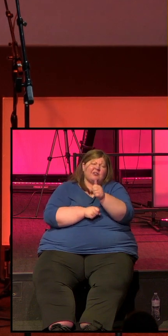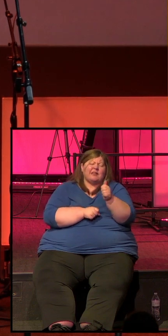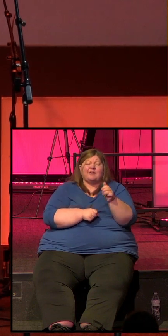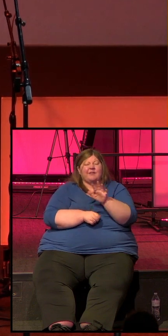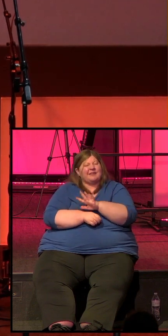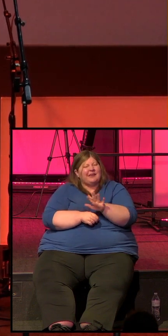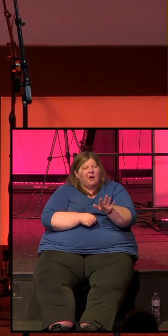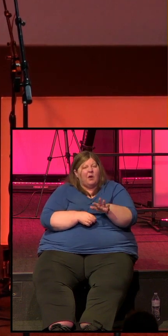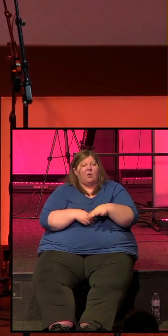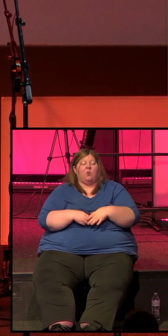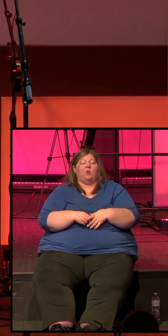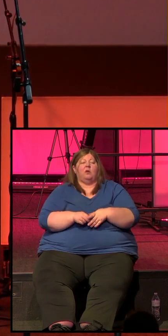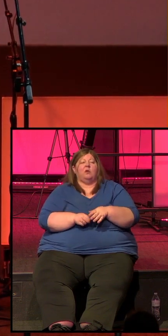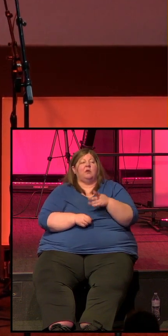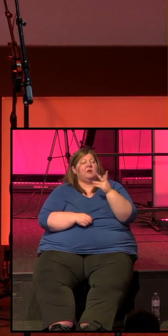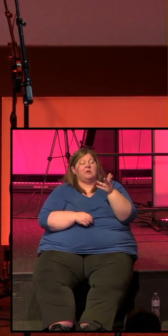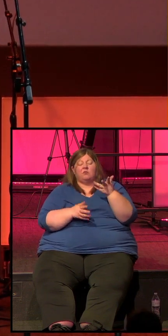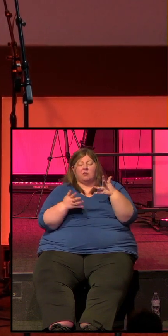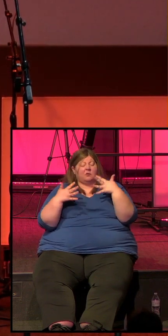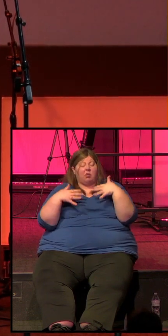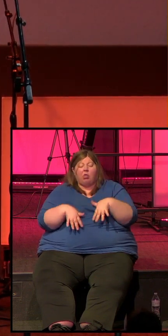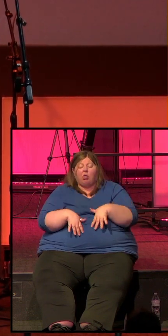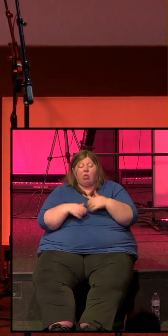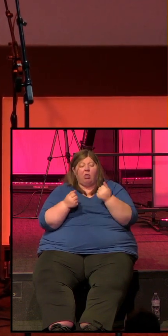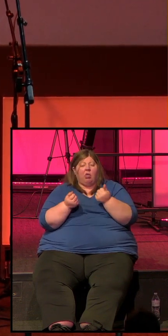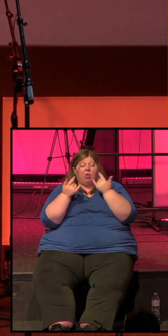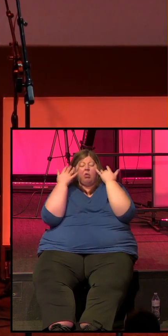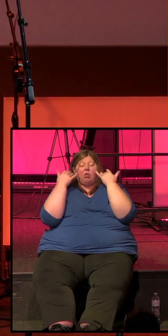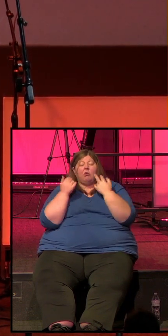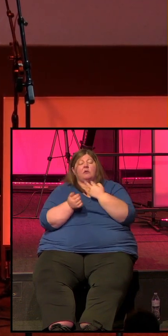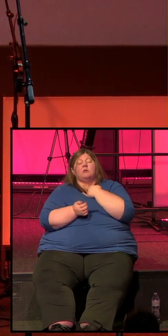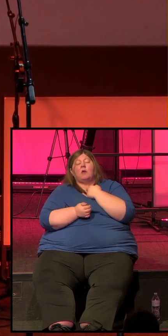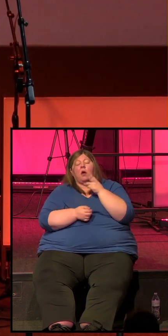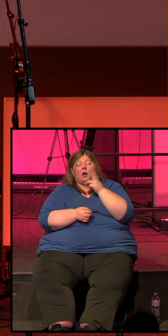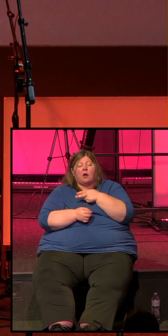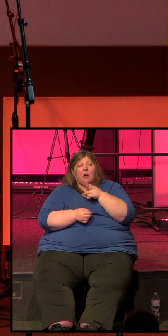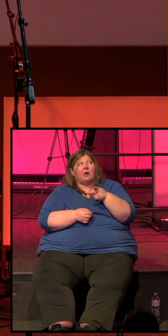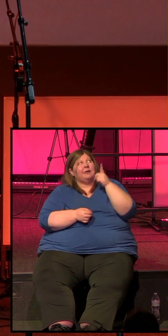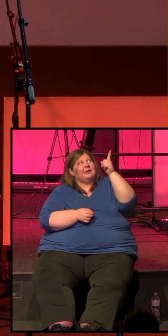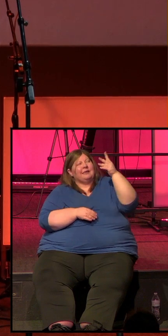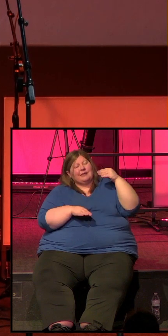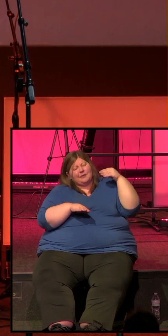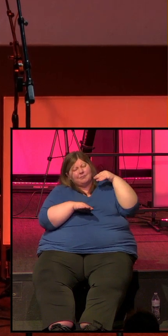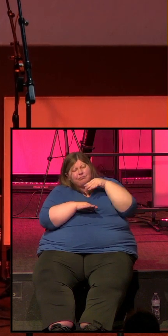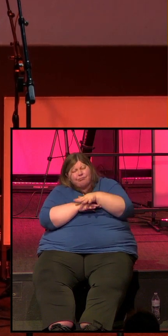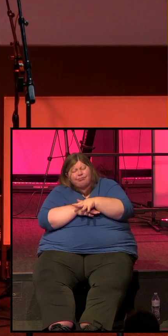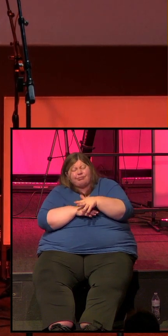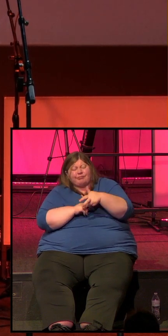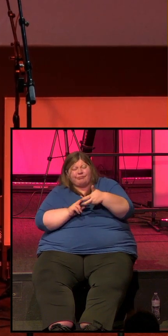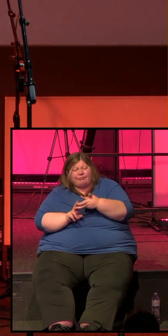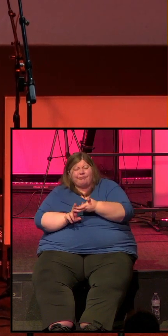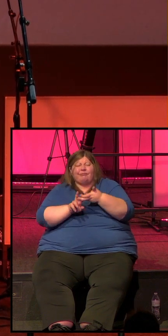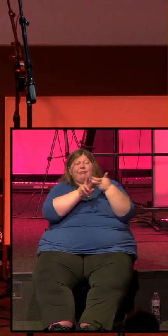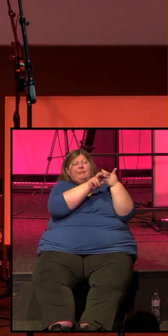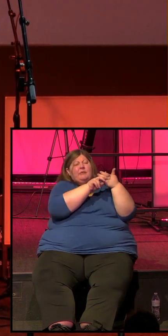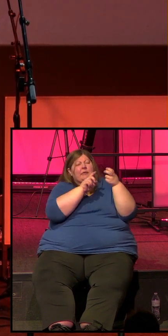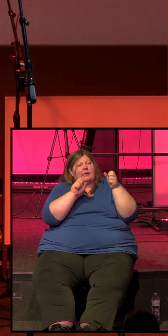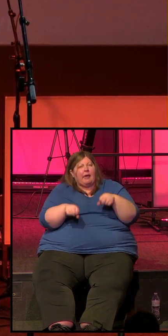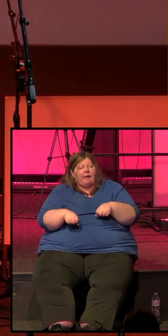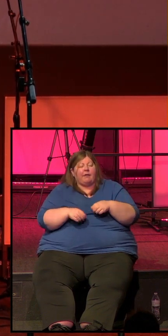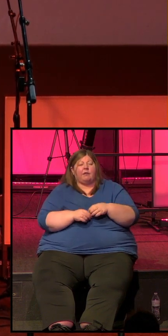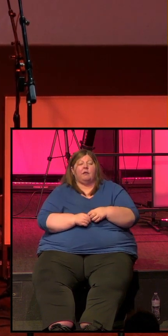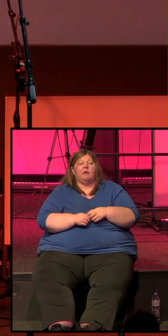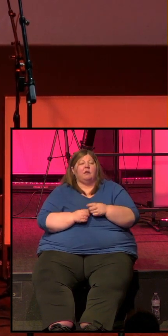can bring you back to life. We don't need a three-step plan. We don't need more knowledge. We don't need more strength,